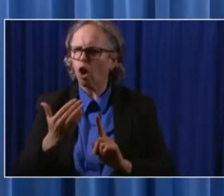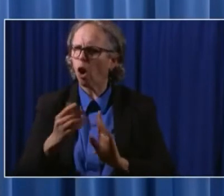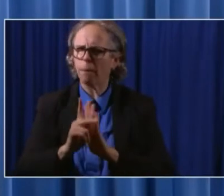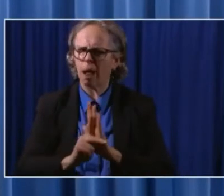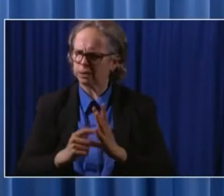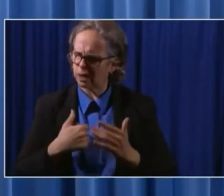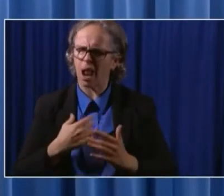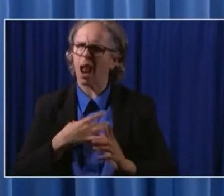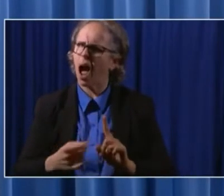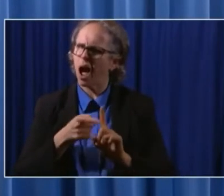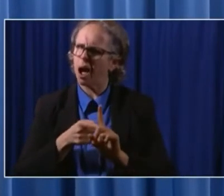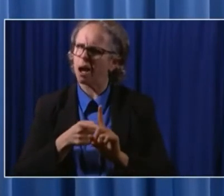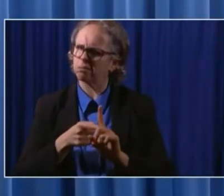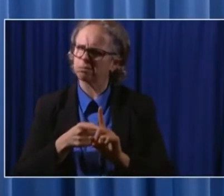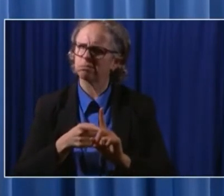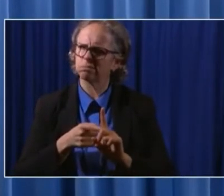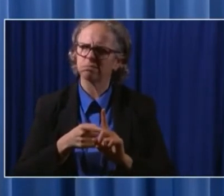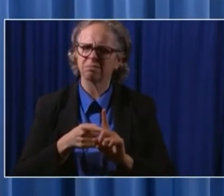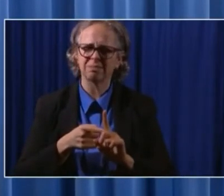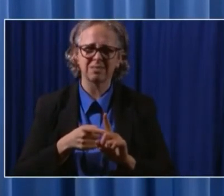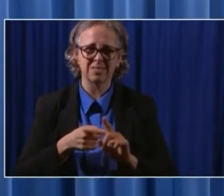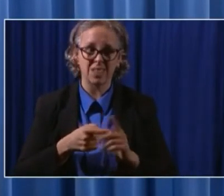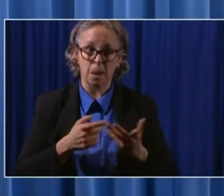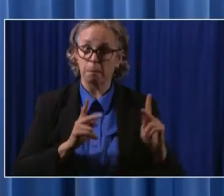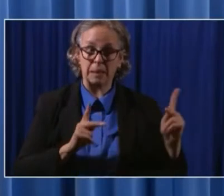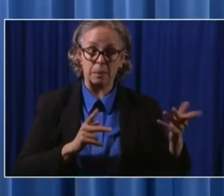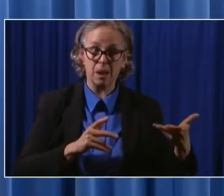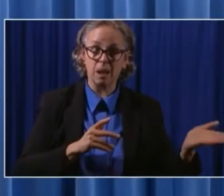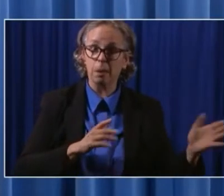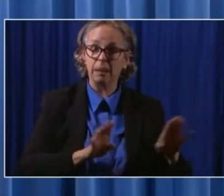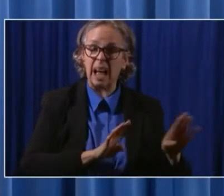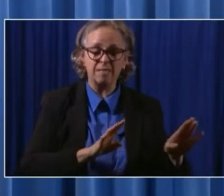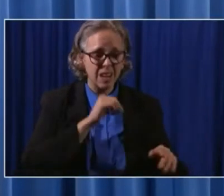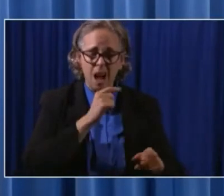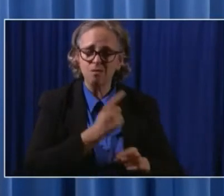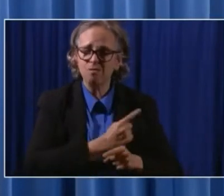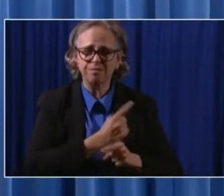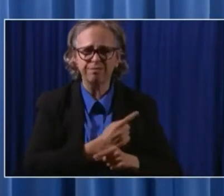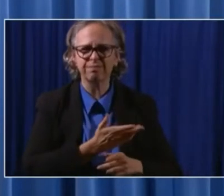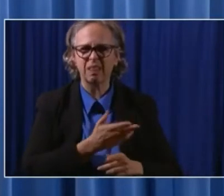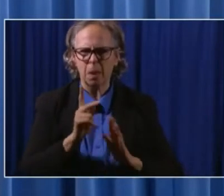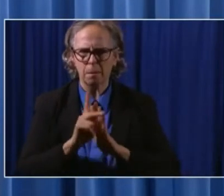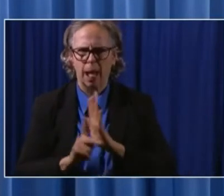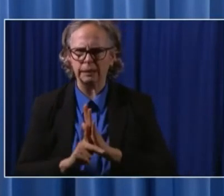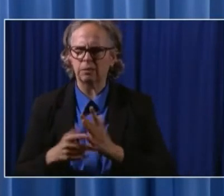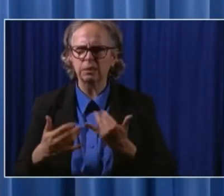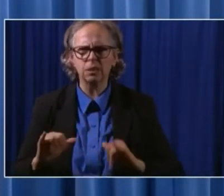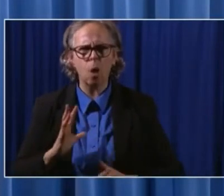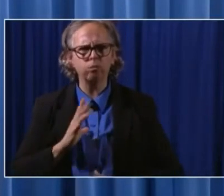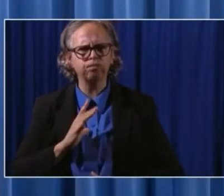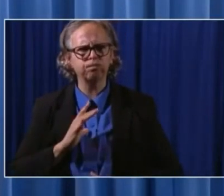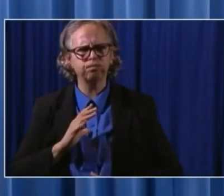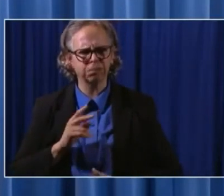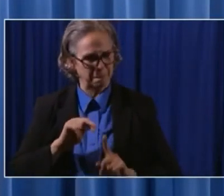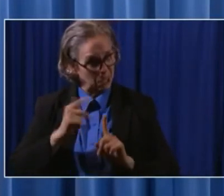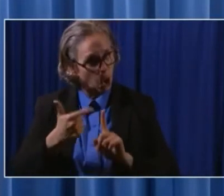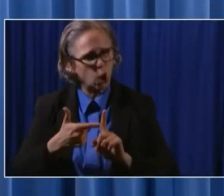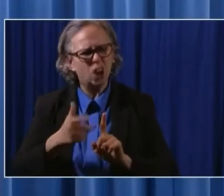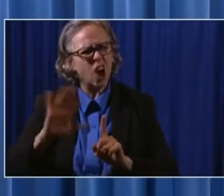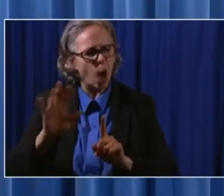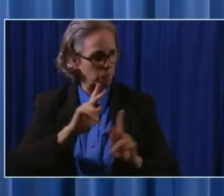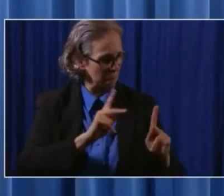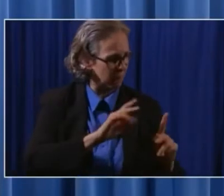because people did bad things. Does not mean that the policy is not a good policy. Now, we can disagree.